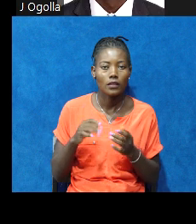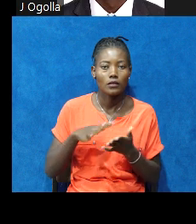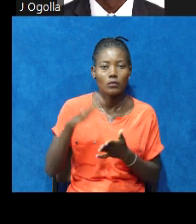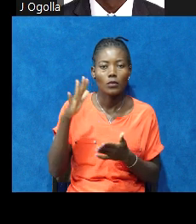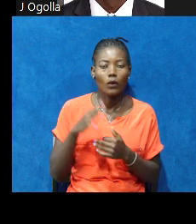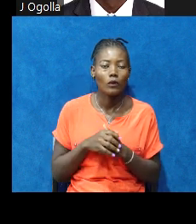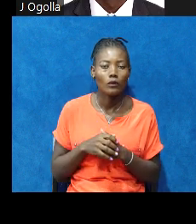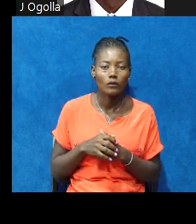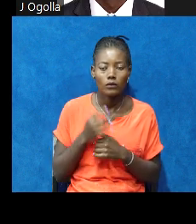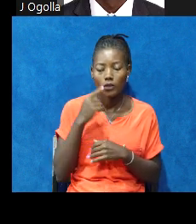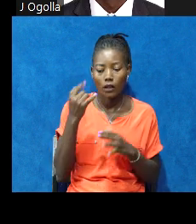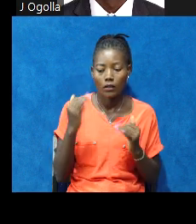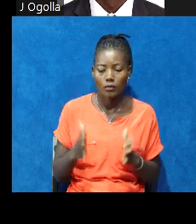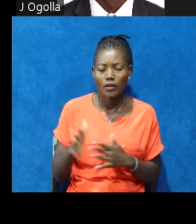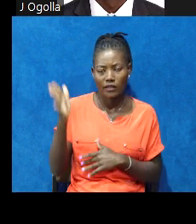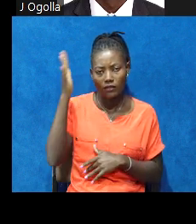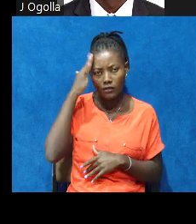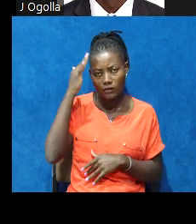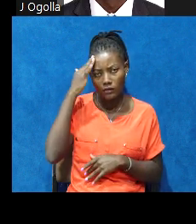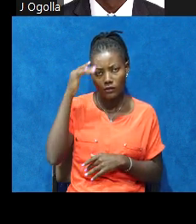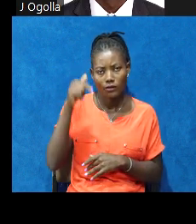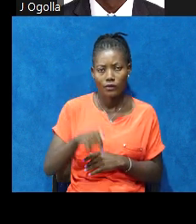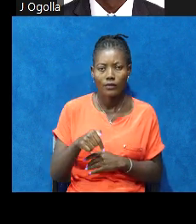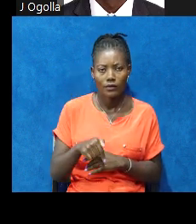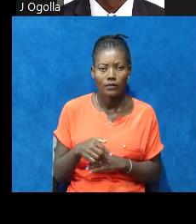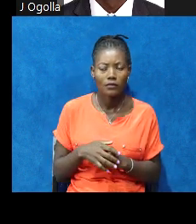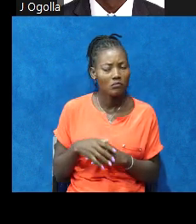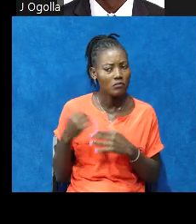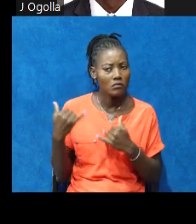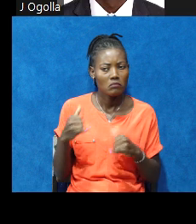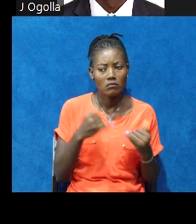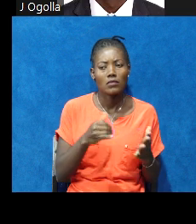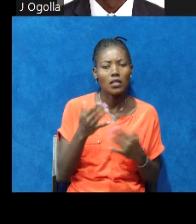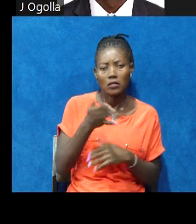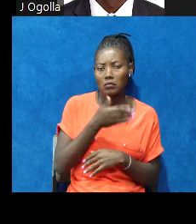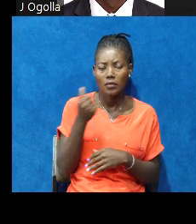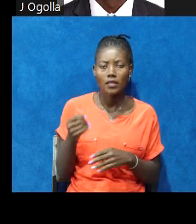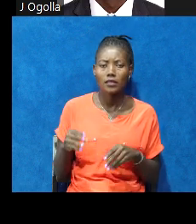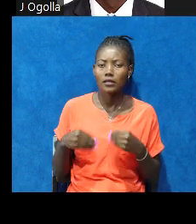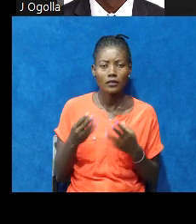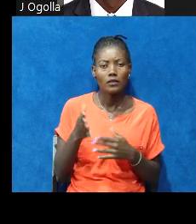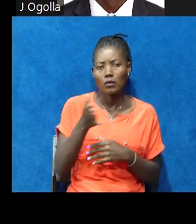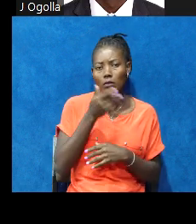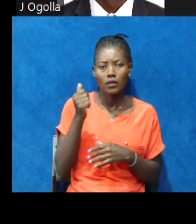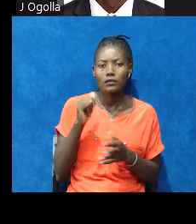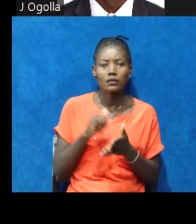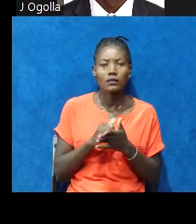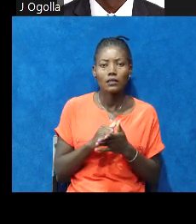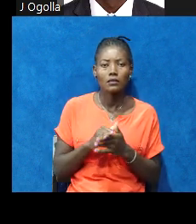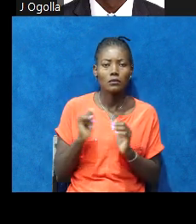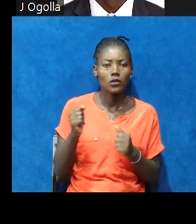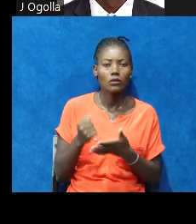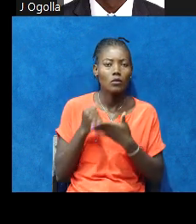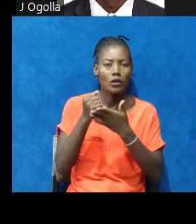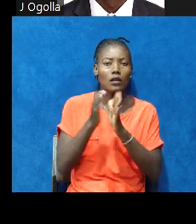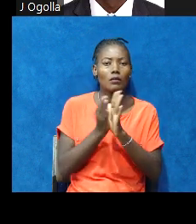pushing the athlete. You can tell them, you know, like, this is, play your best, do your best, you have it in you. That